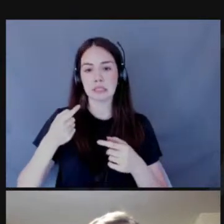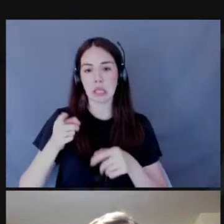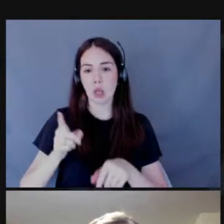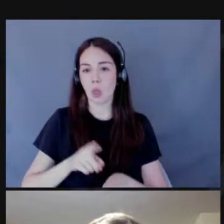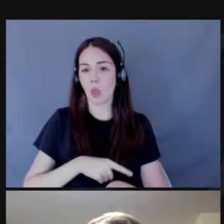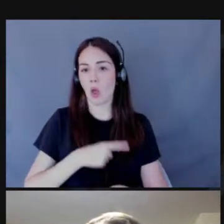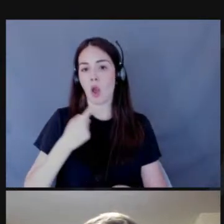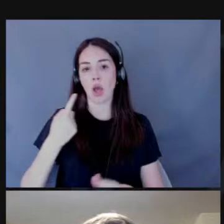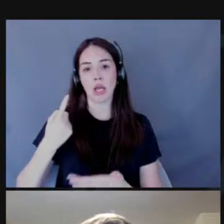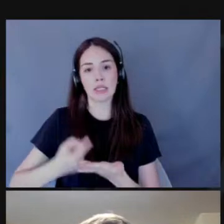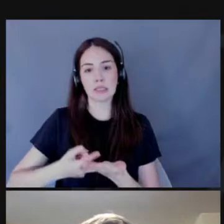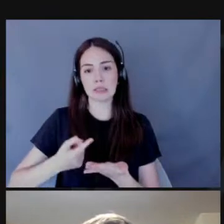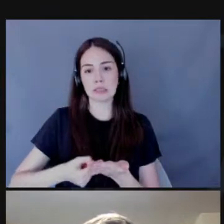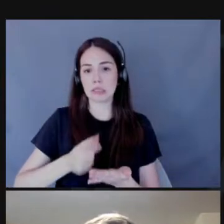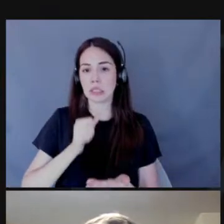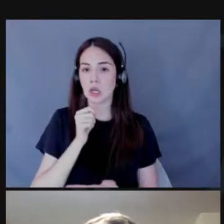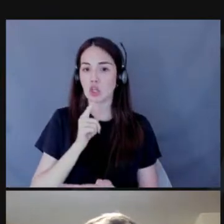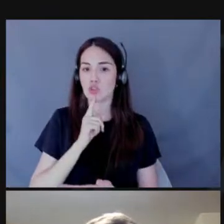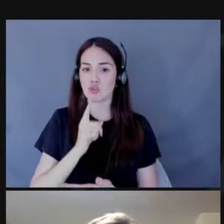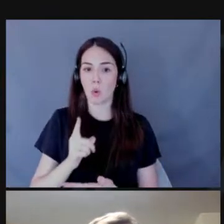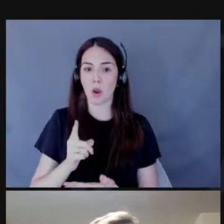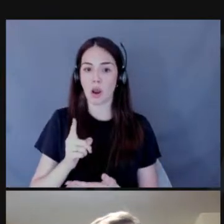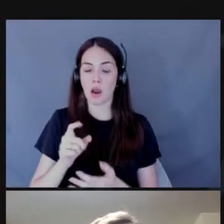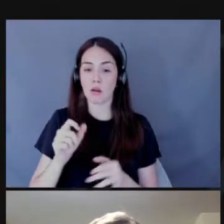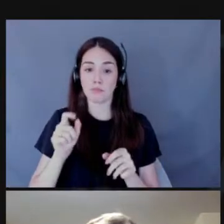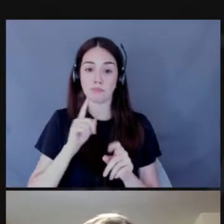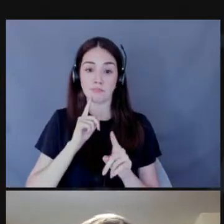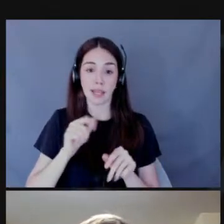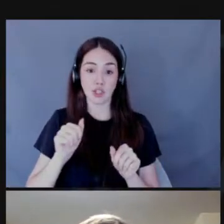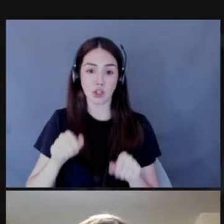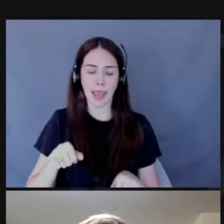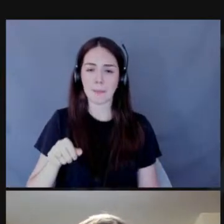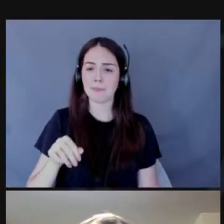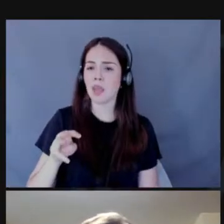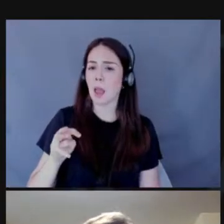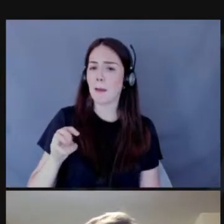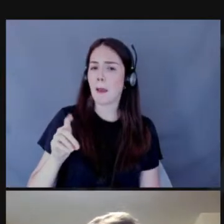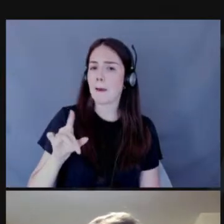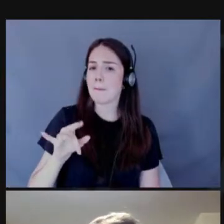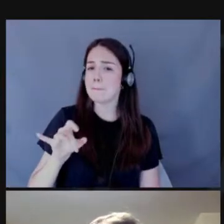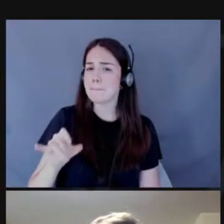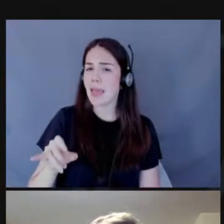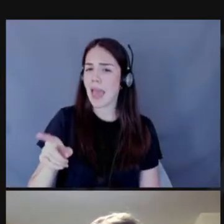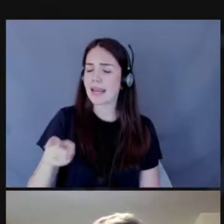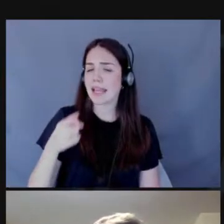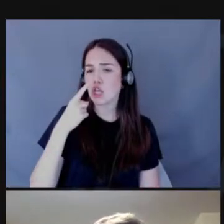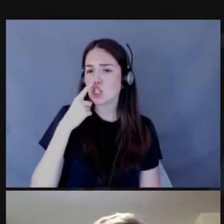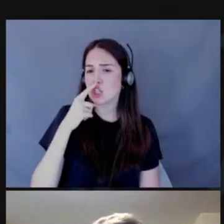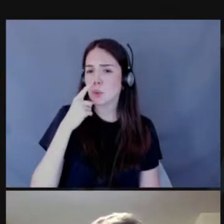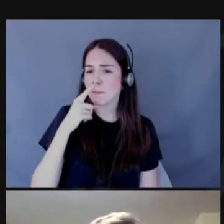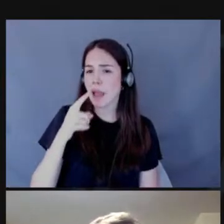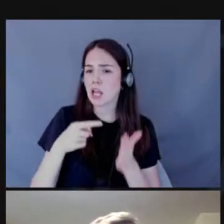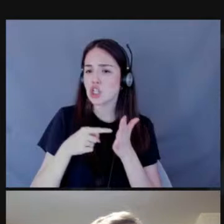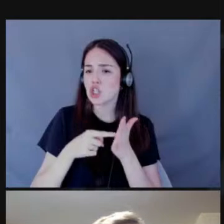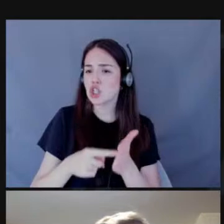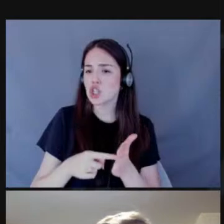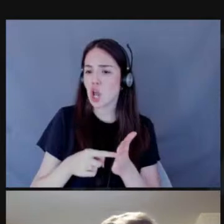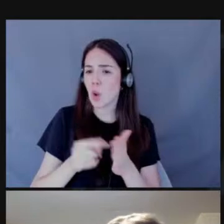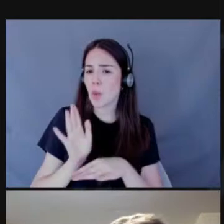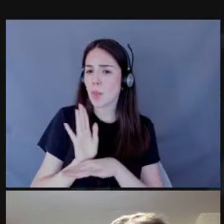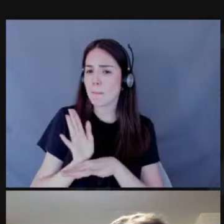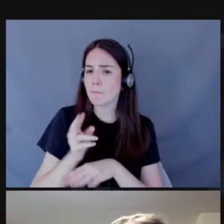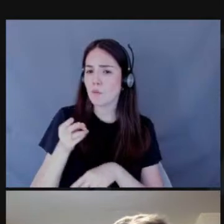sure is entirely answerable. Maddie, if you're there, could we go to the clip, the movie clip?